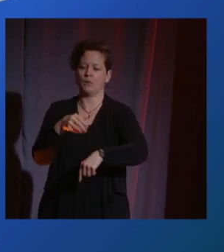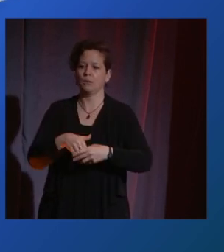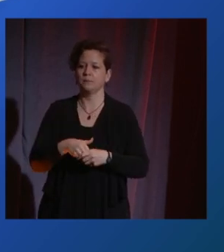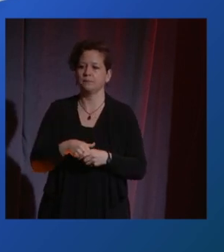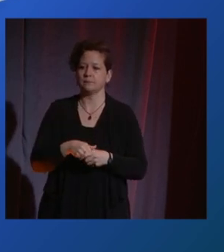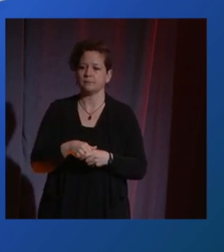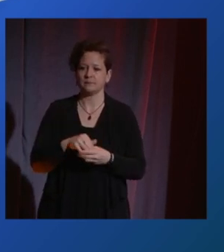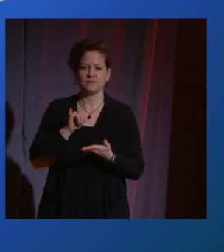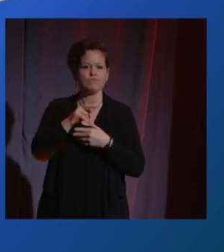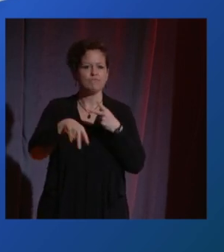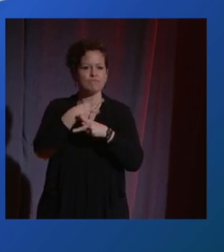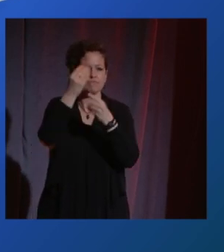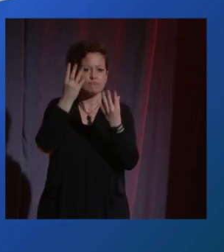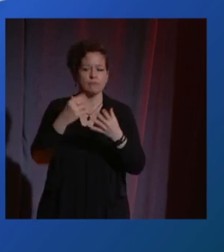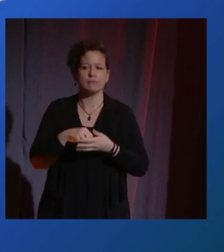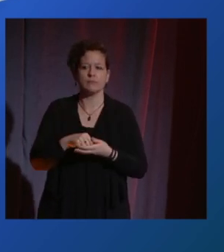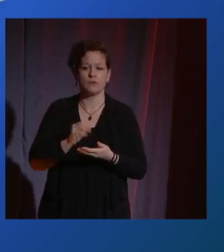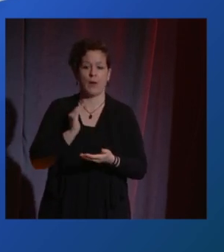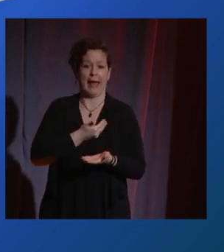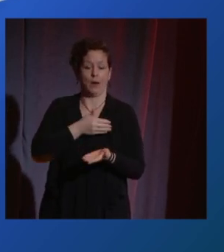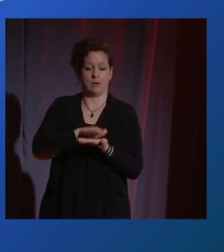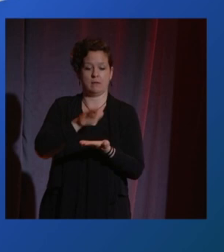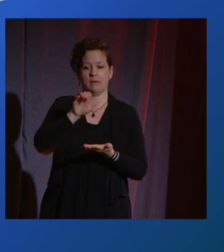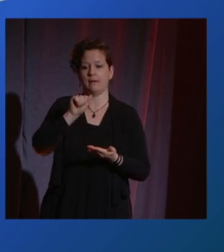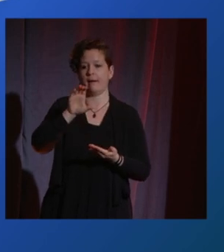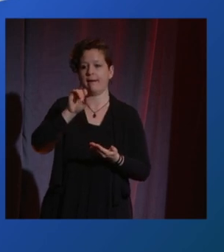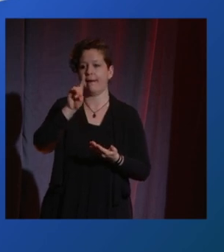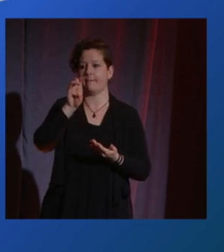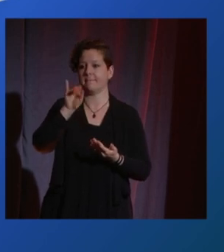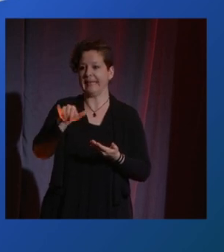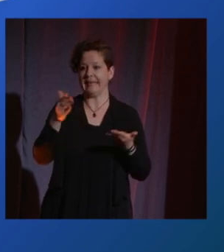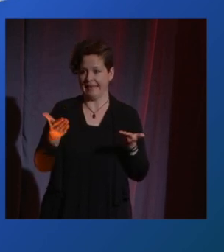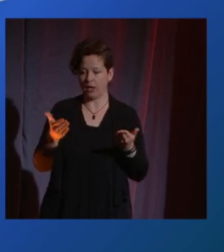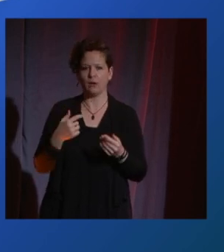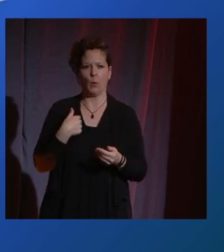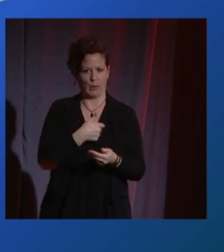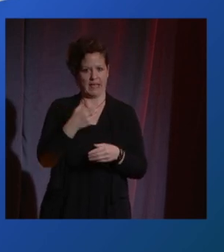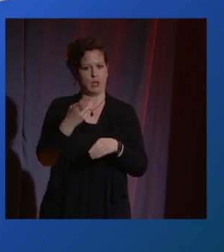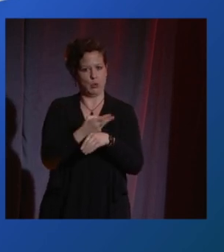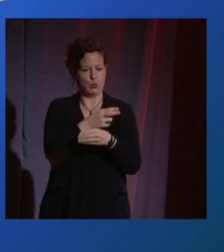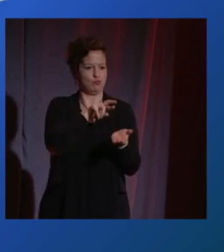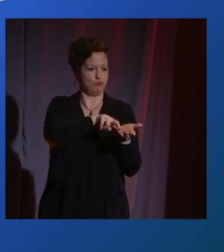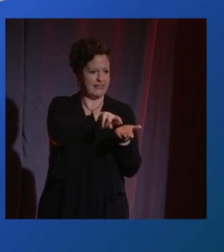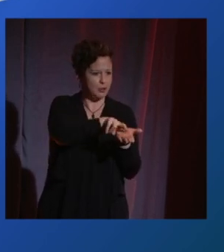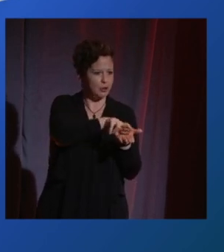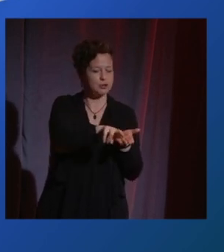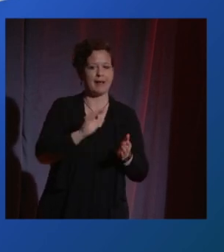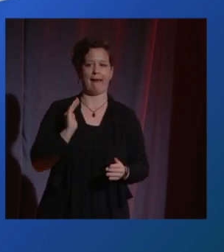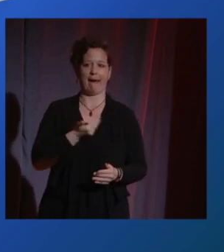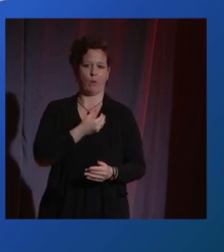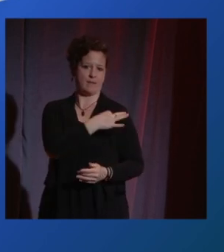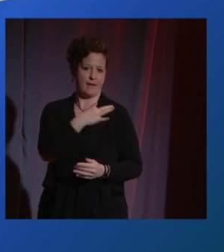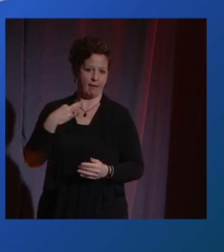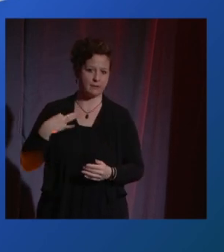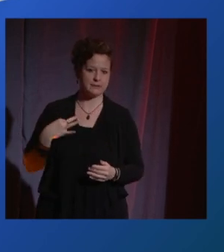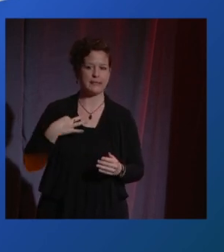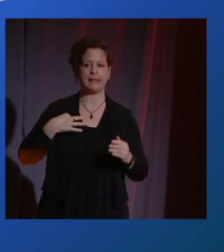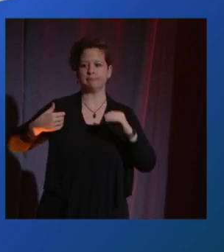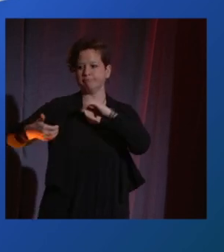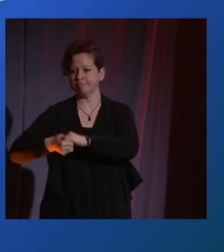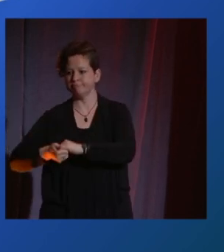so um in the academy what do we do we we generate knowledge through the research of Faculty often in partnership with